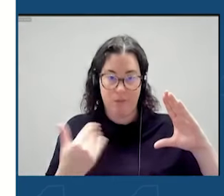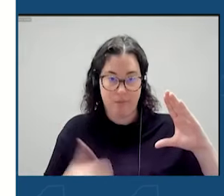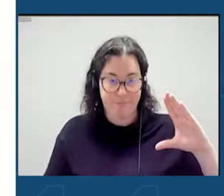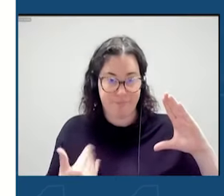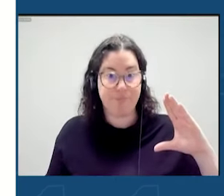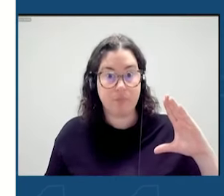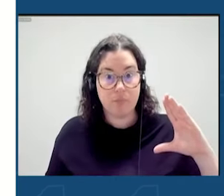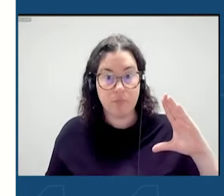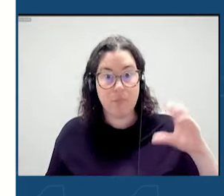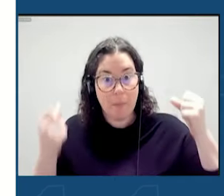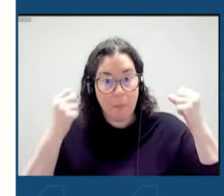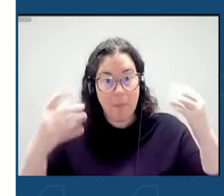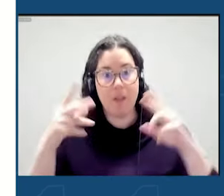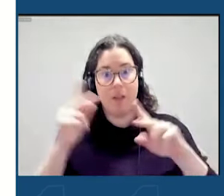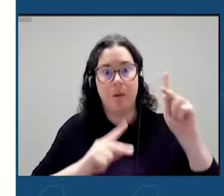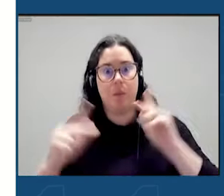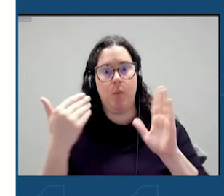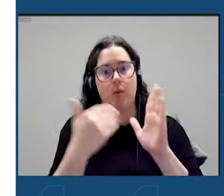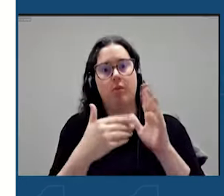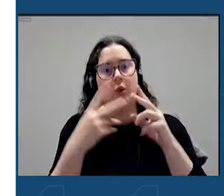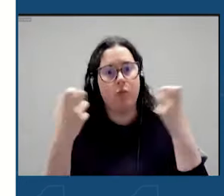That's a lot of people recommitting crimes.